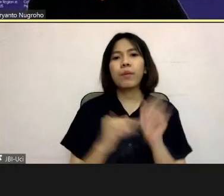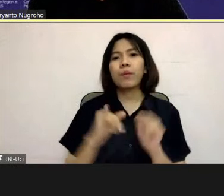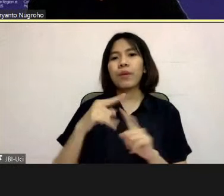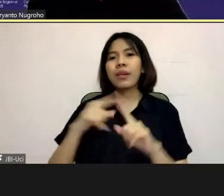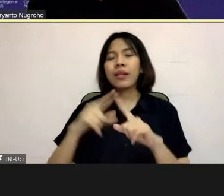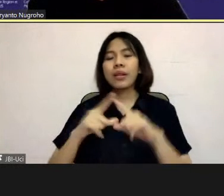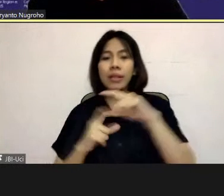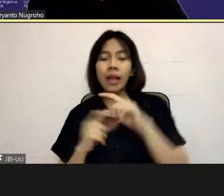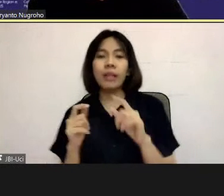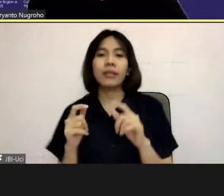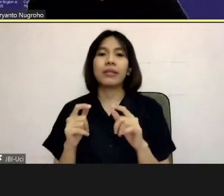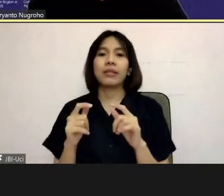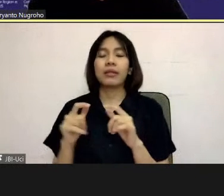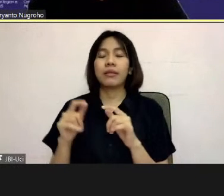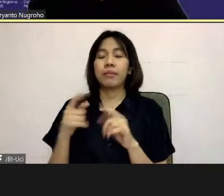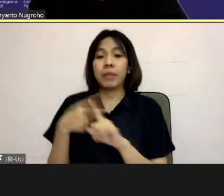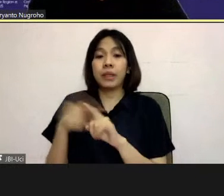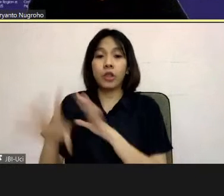Lastly,